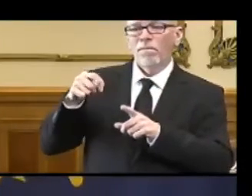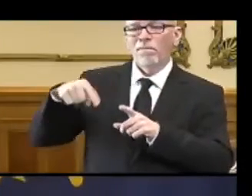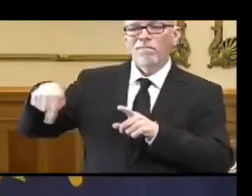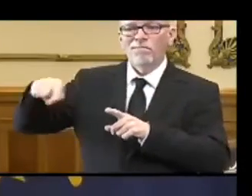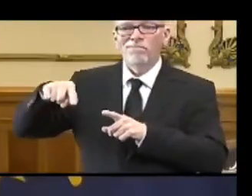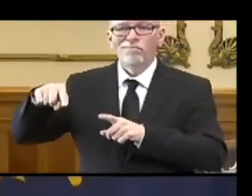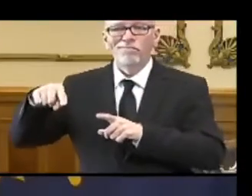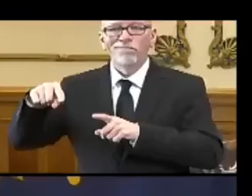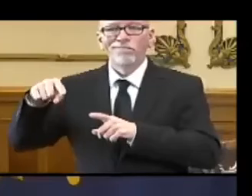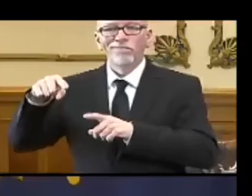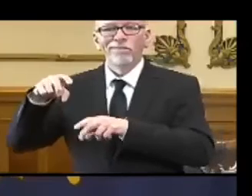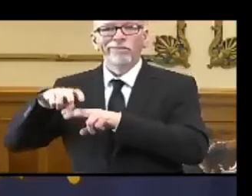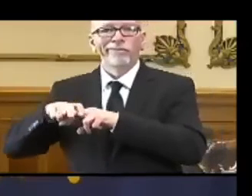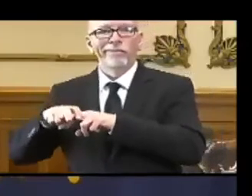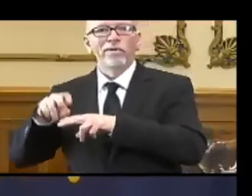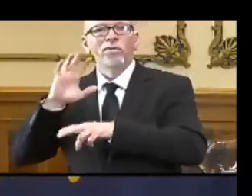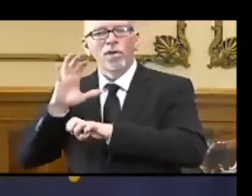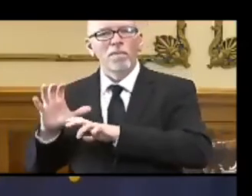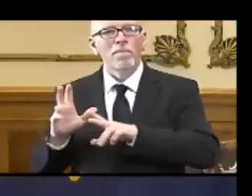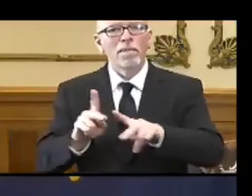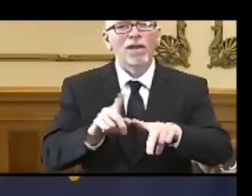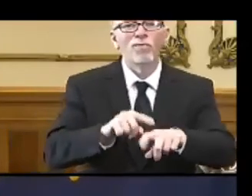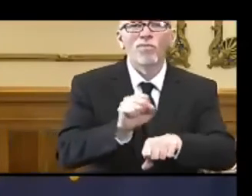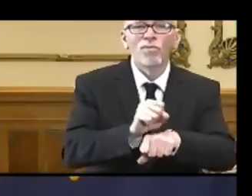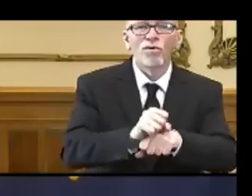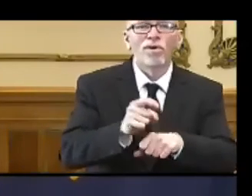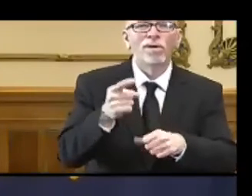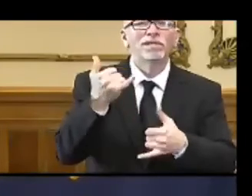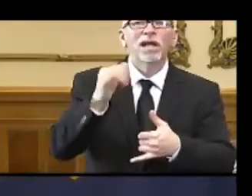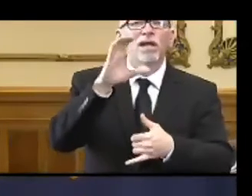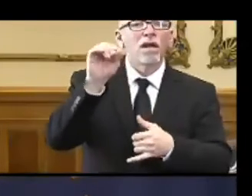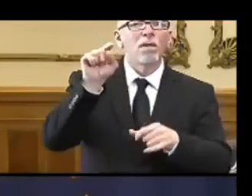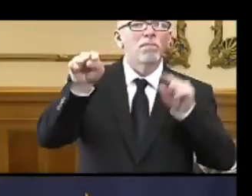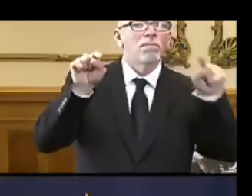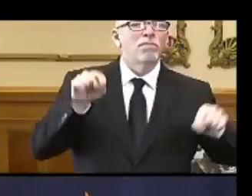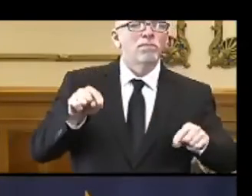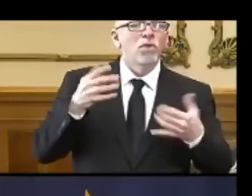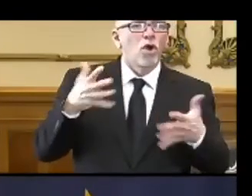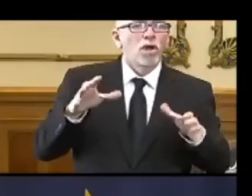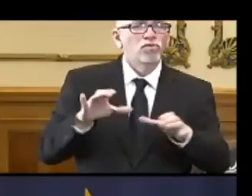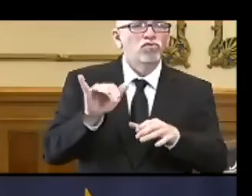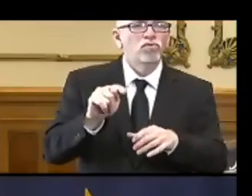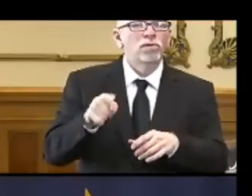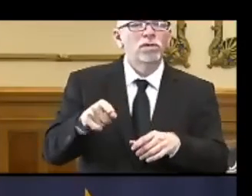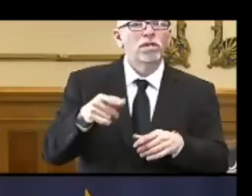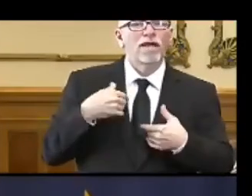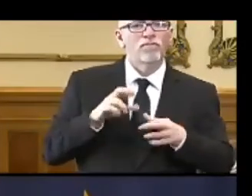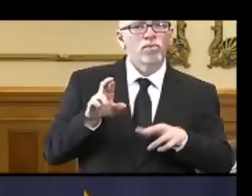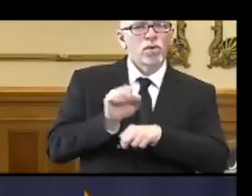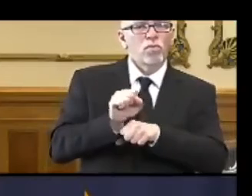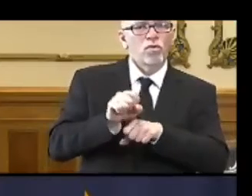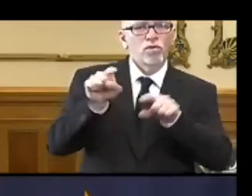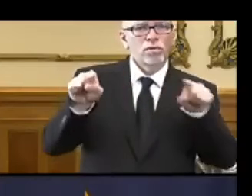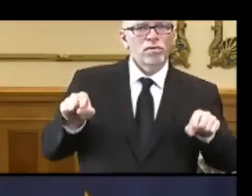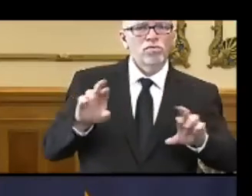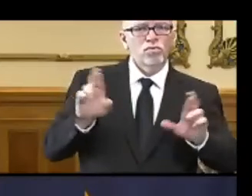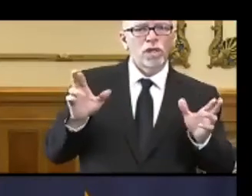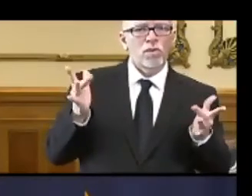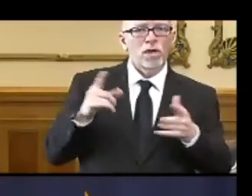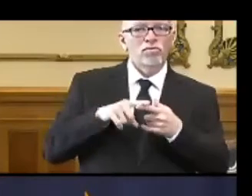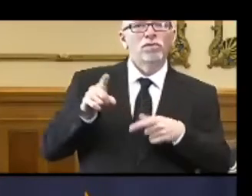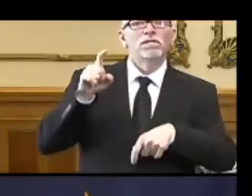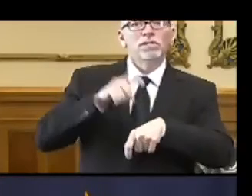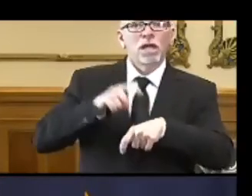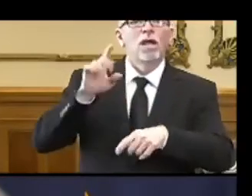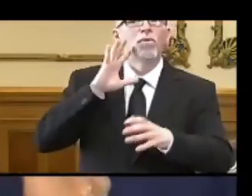back into the workforce. You can start to do that now. Companies are doing that all over the state of Indiana to have that workforce in place right now.